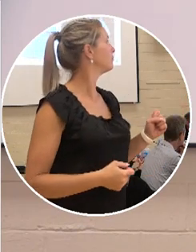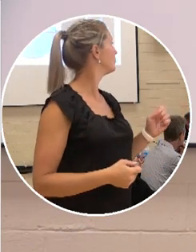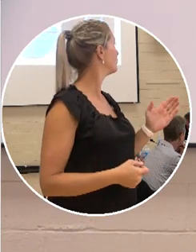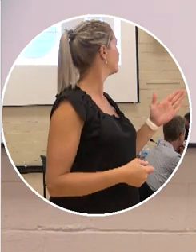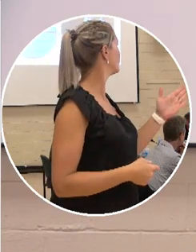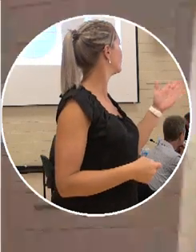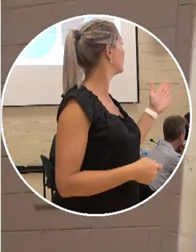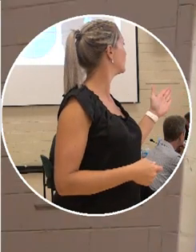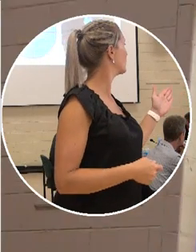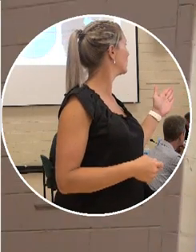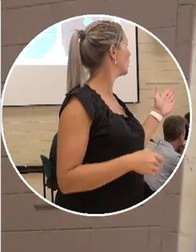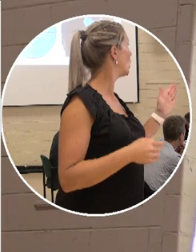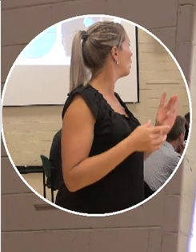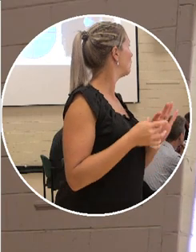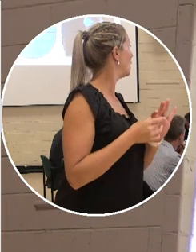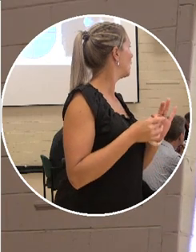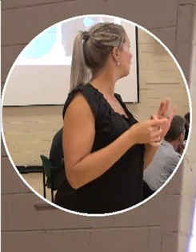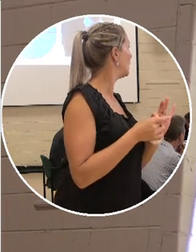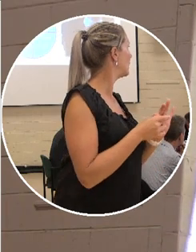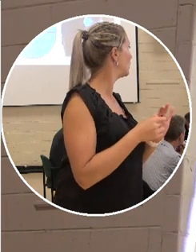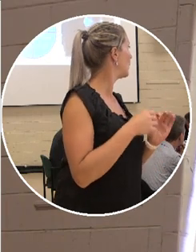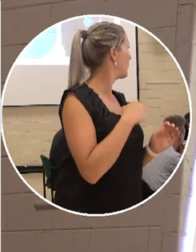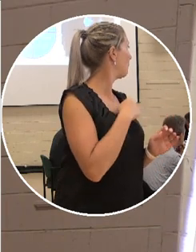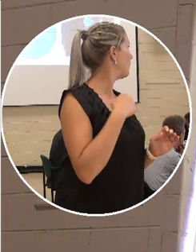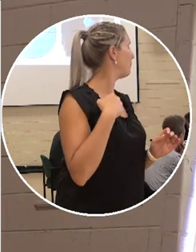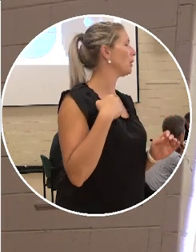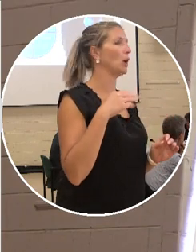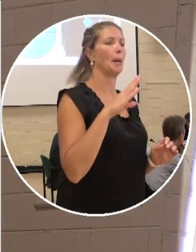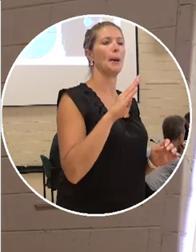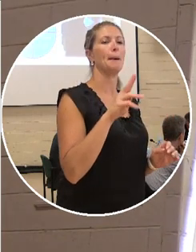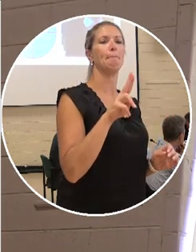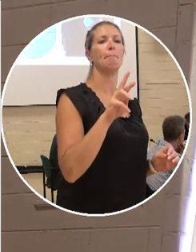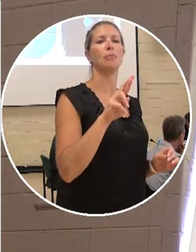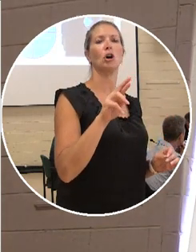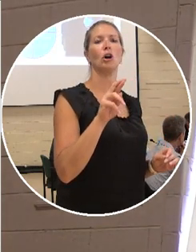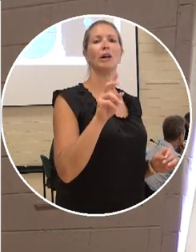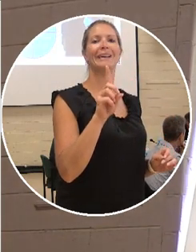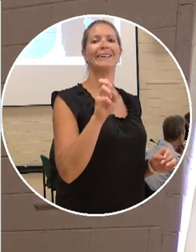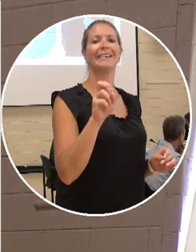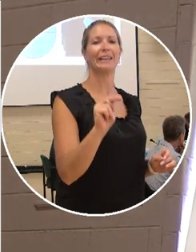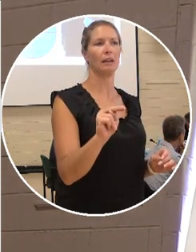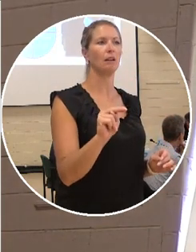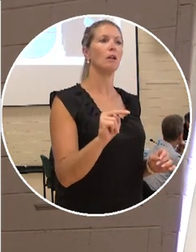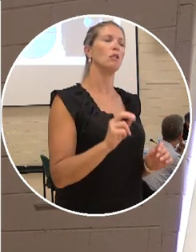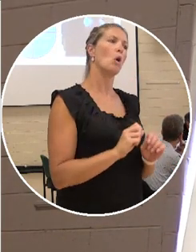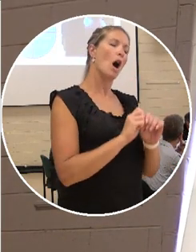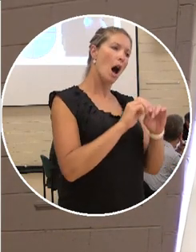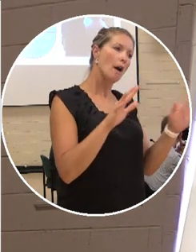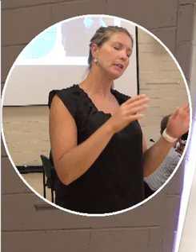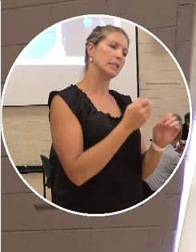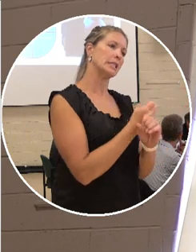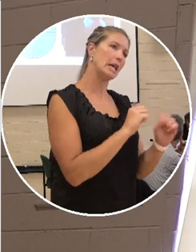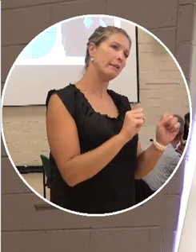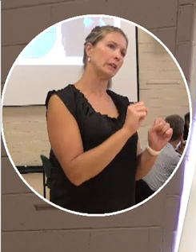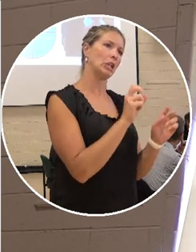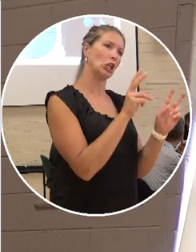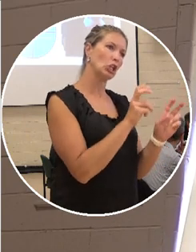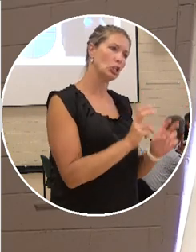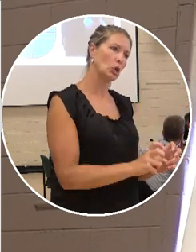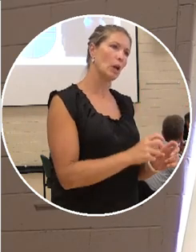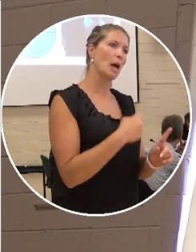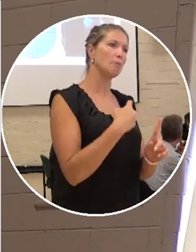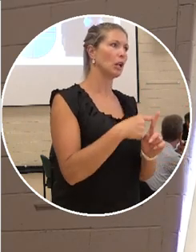on board-owned buses. Obviously a good thing and obviously a safety issue. How does